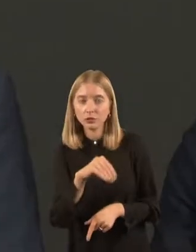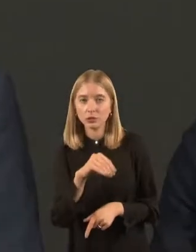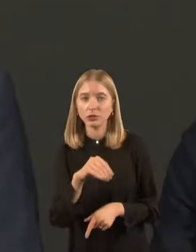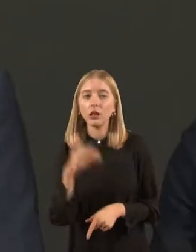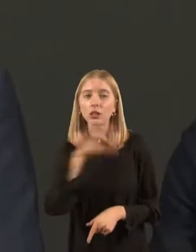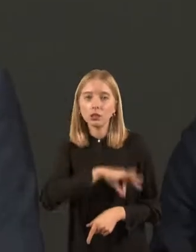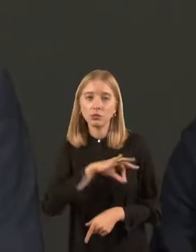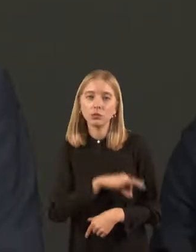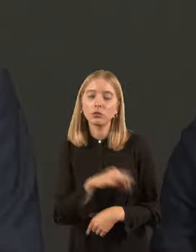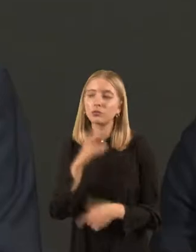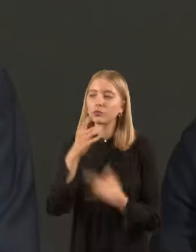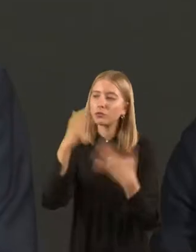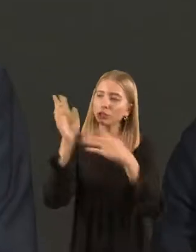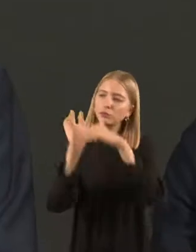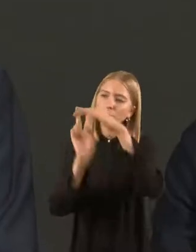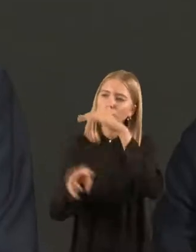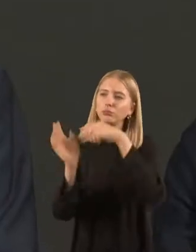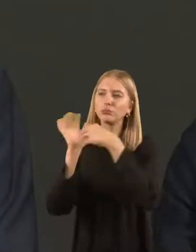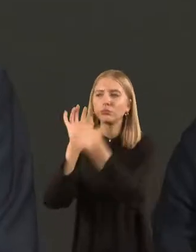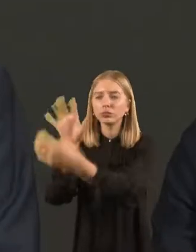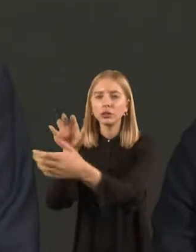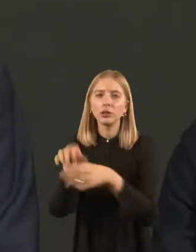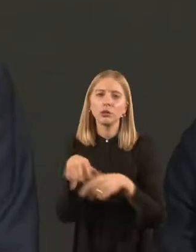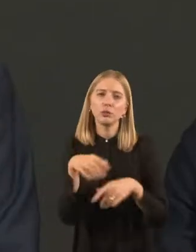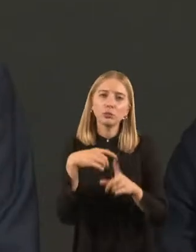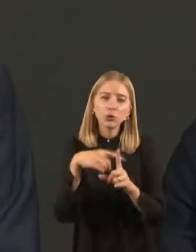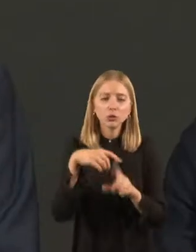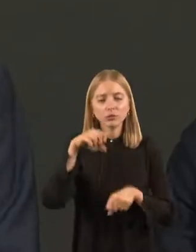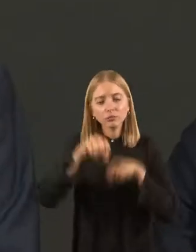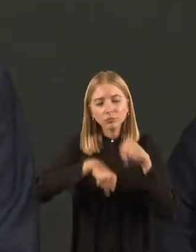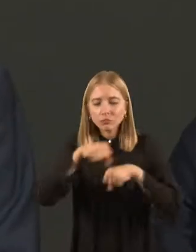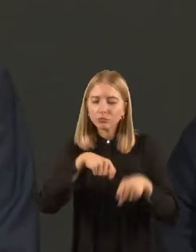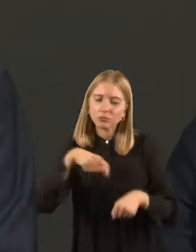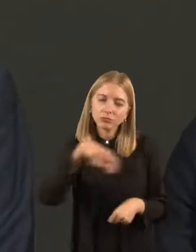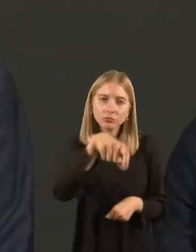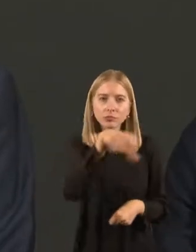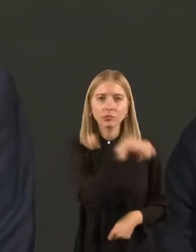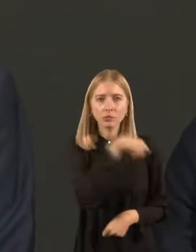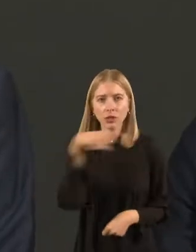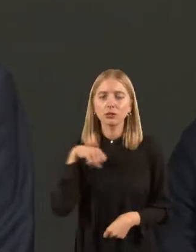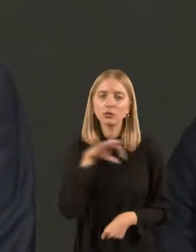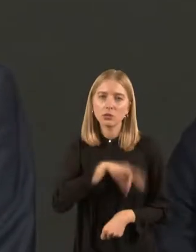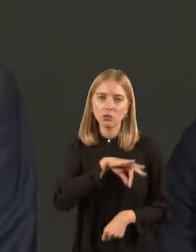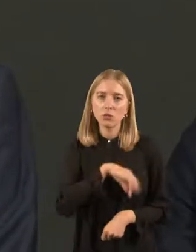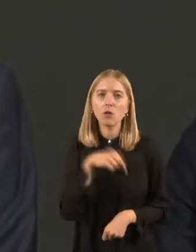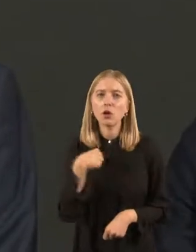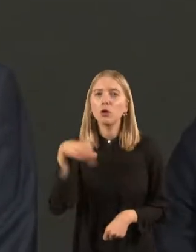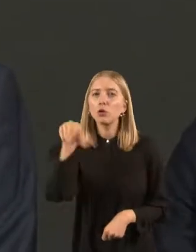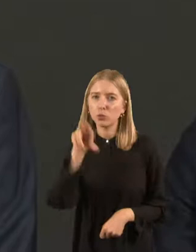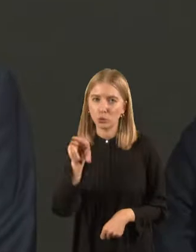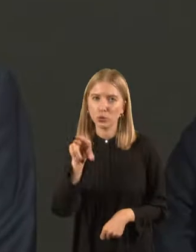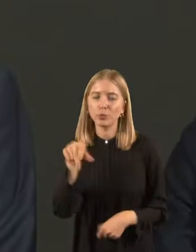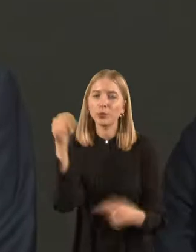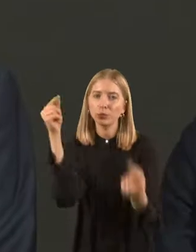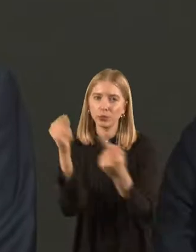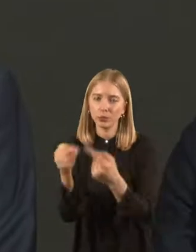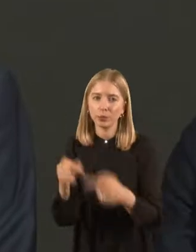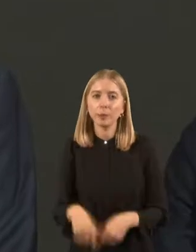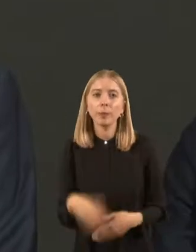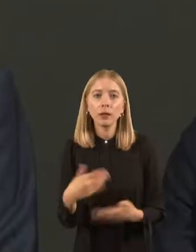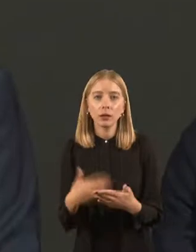adhered to. Also, investments into the sustainable mobility, the junctions of